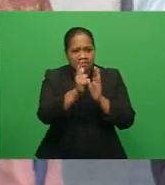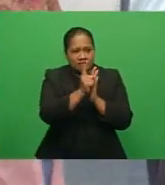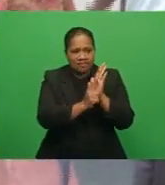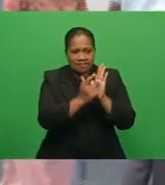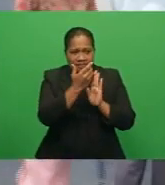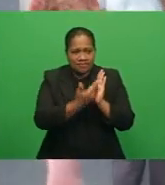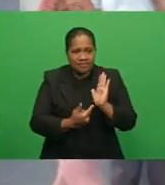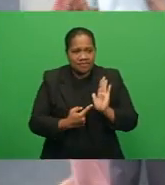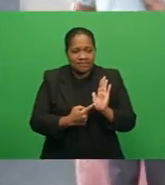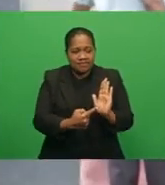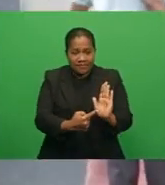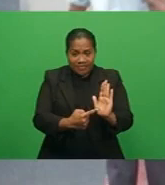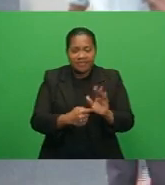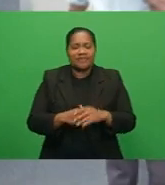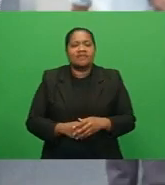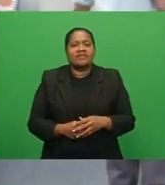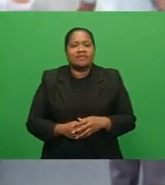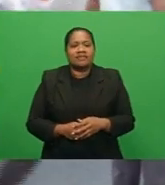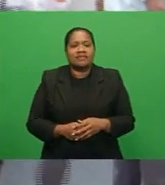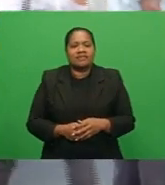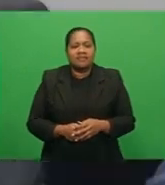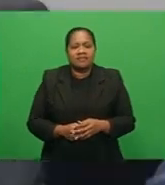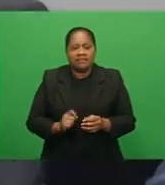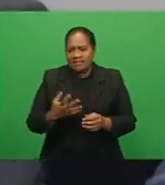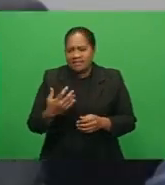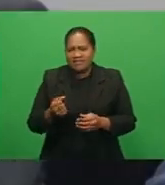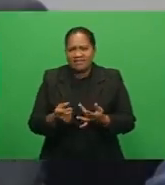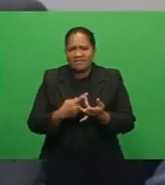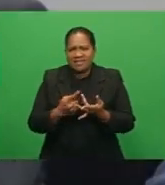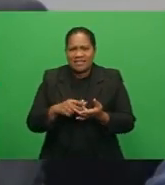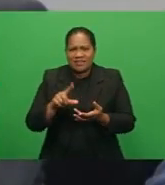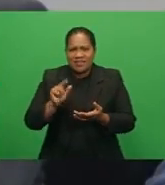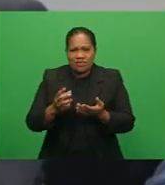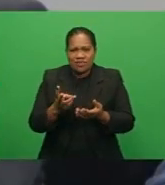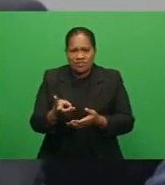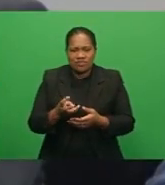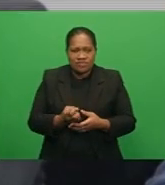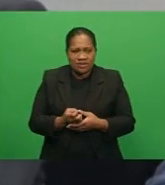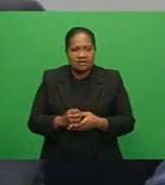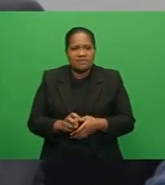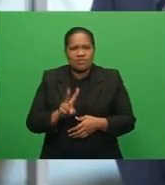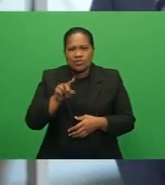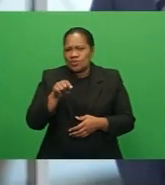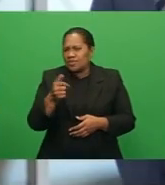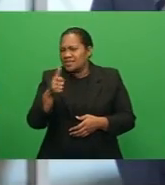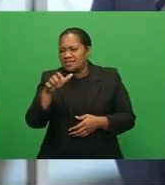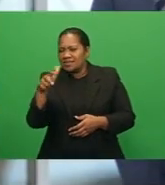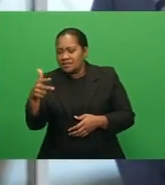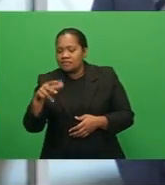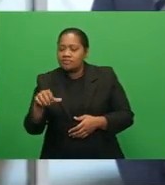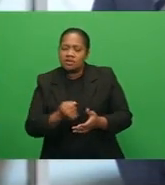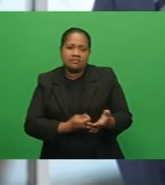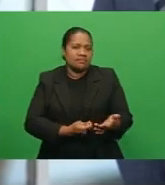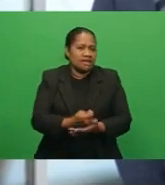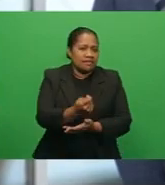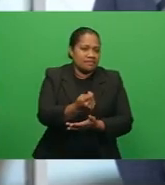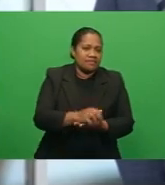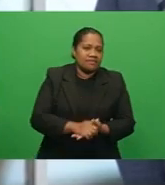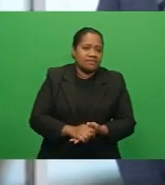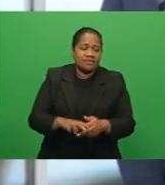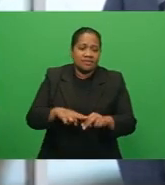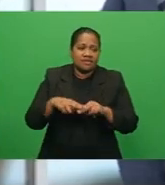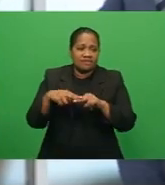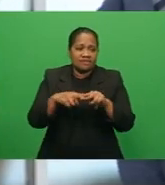the position have another minimum wage, which is higher than 268, they have to pay that. The Fiji Revenue and Customs Service,